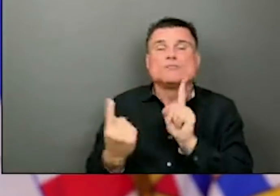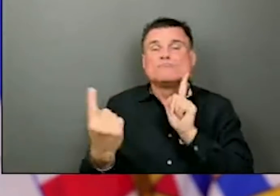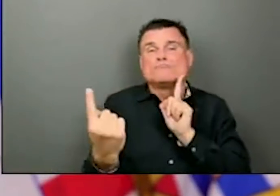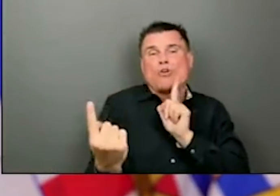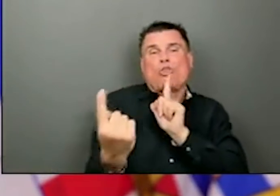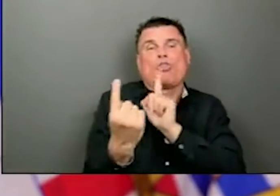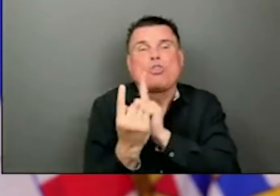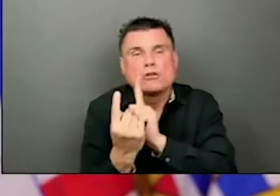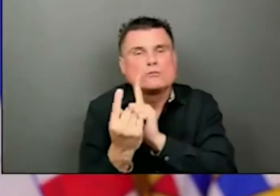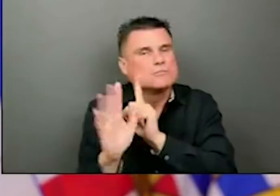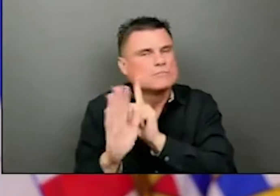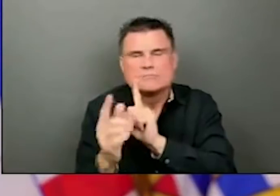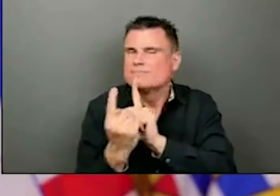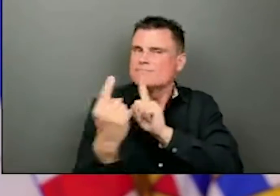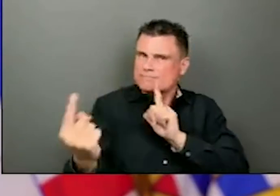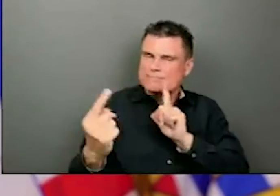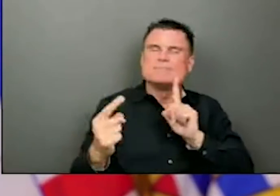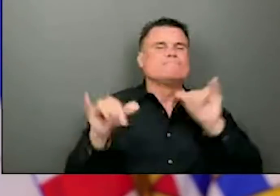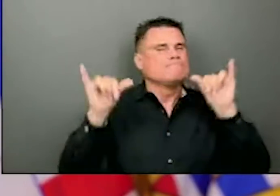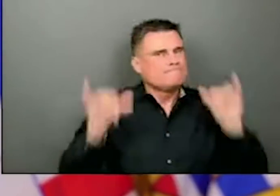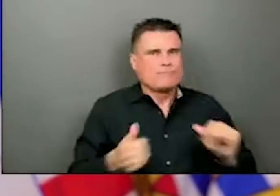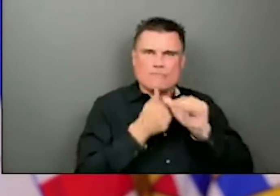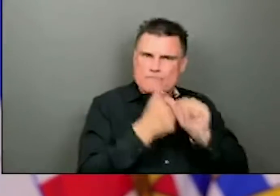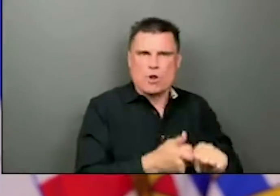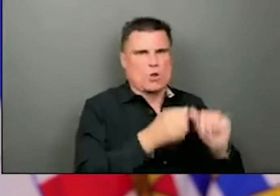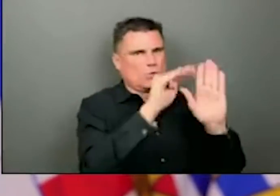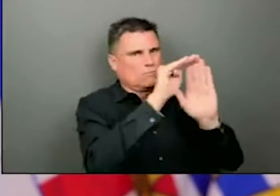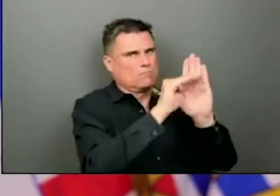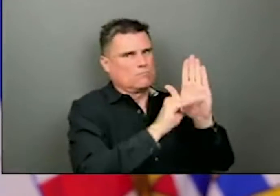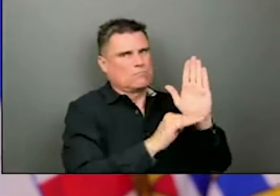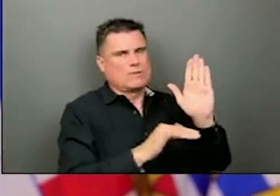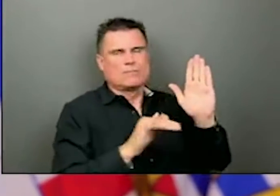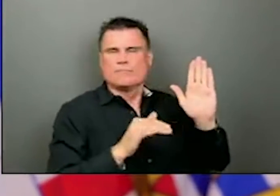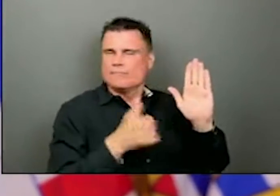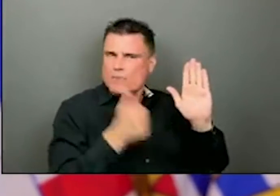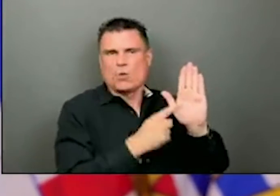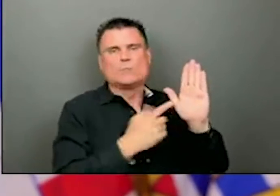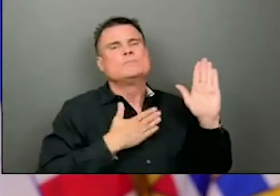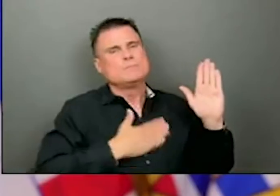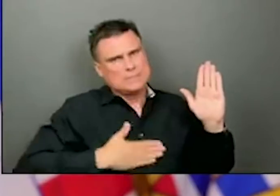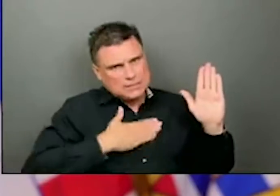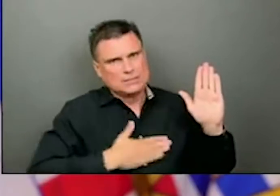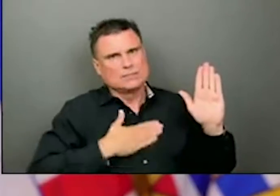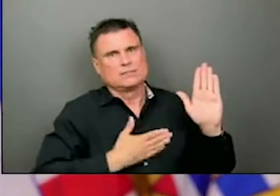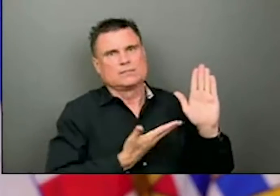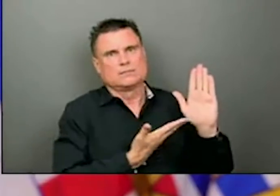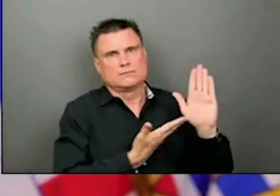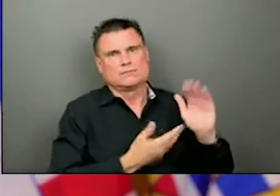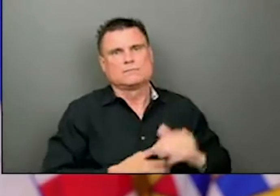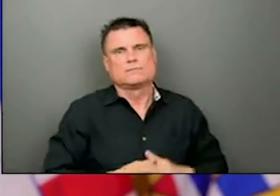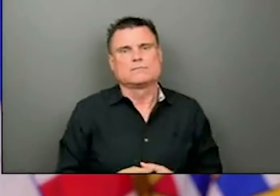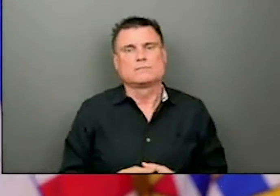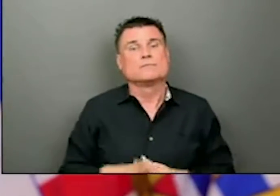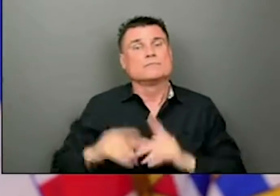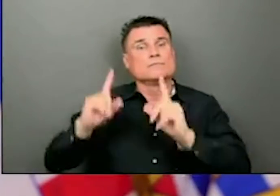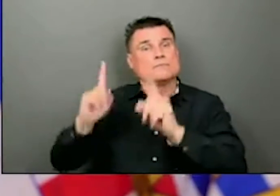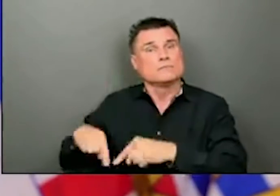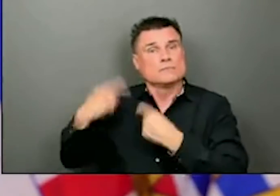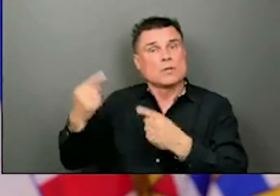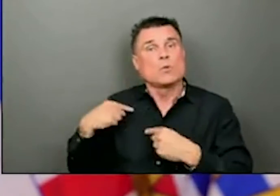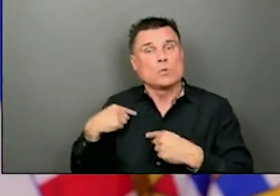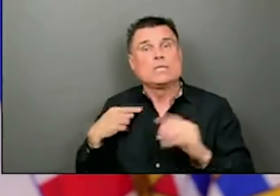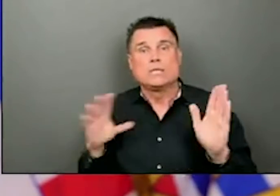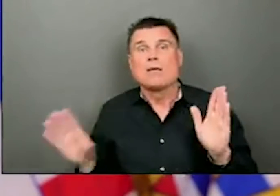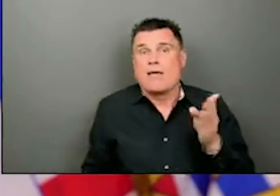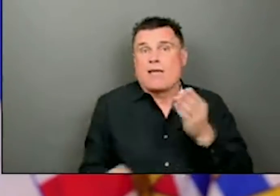or 6 months ago. Immunizations are an extremely effective tool, and that is an important tool for